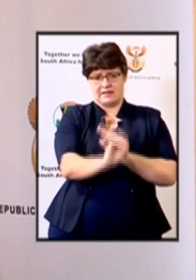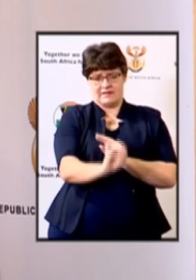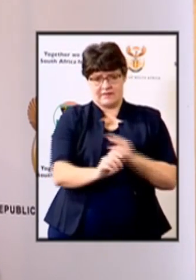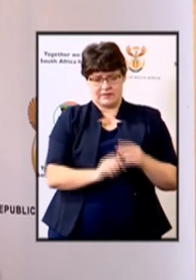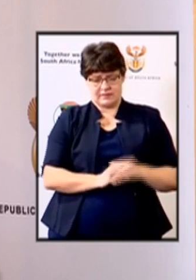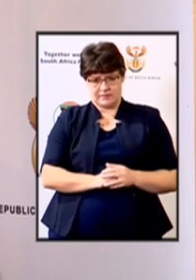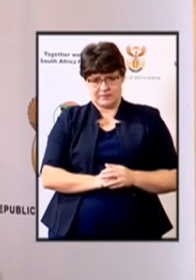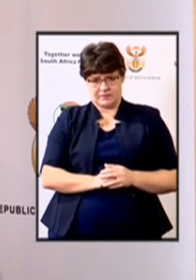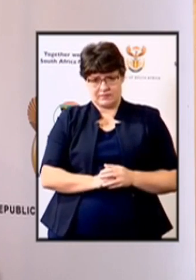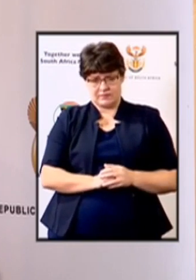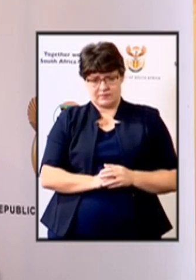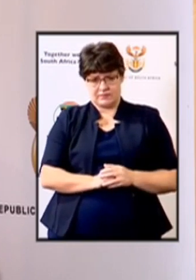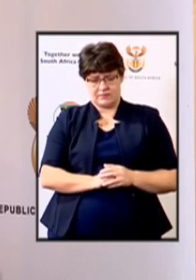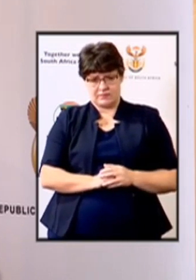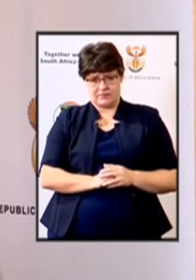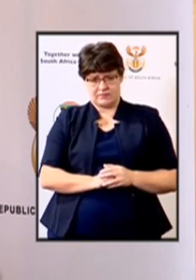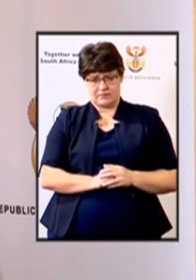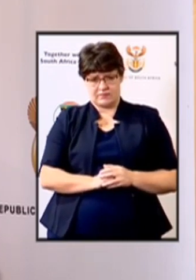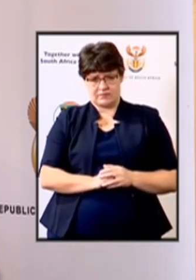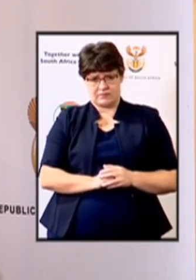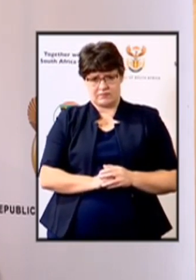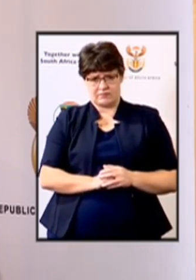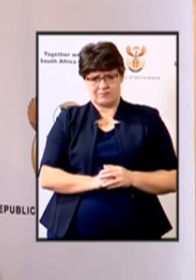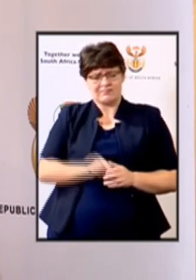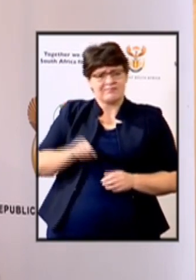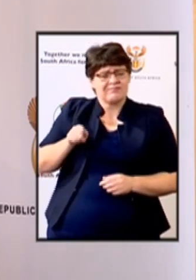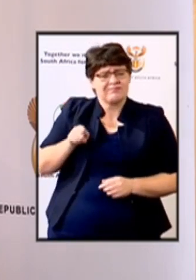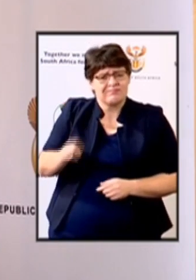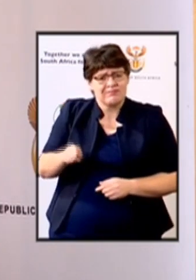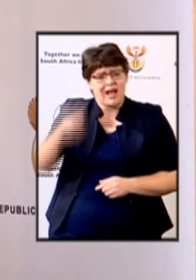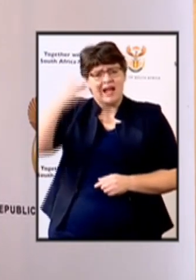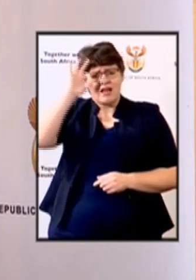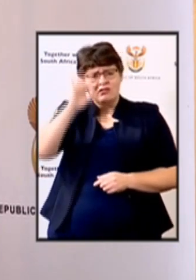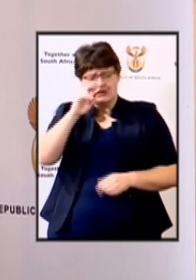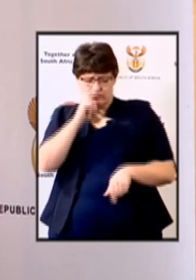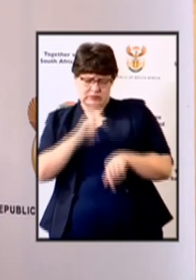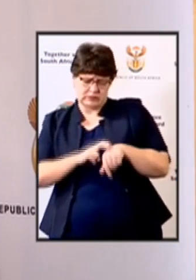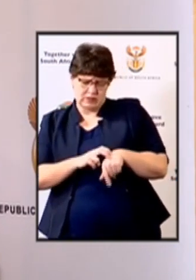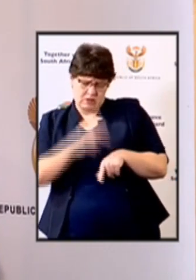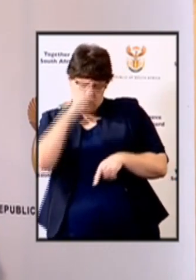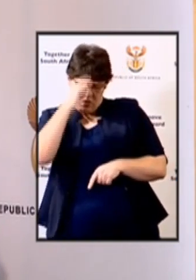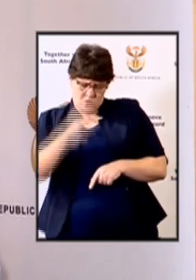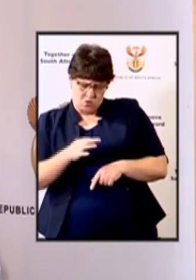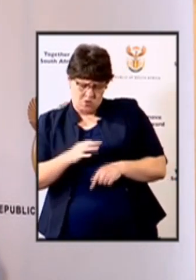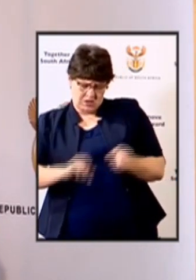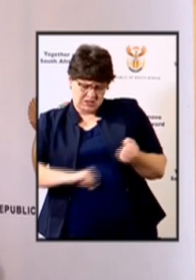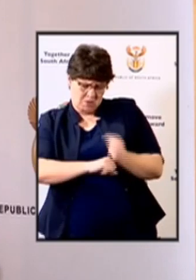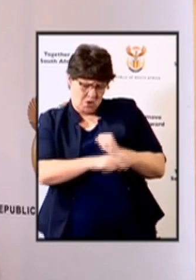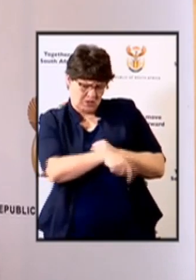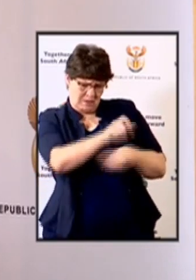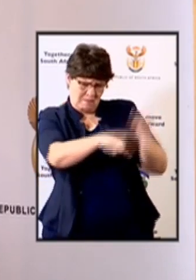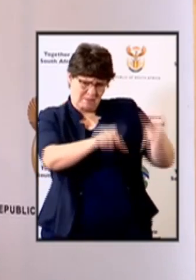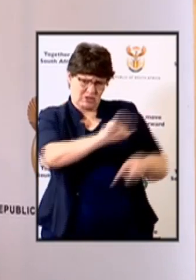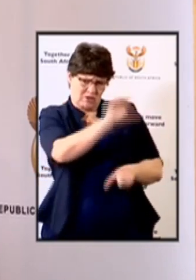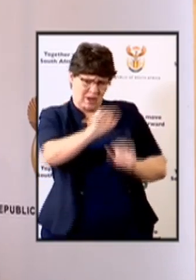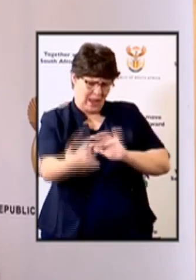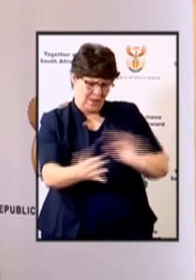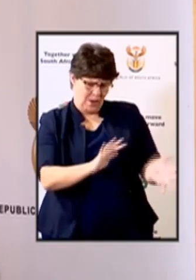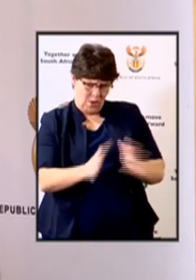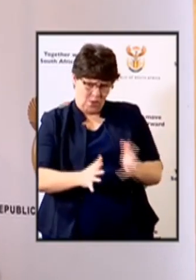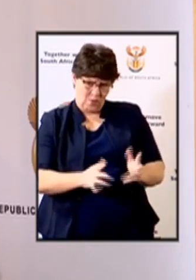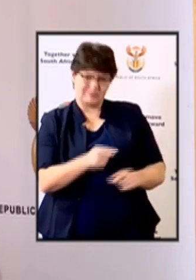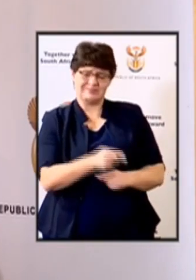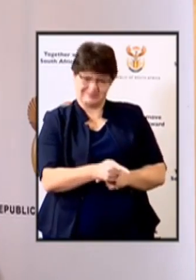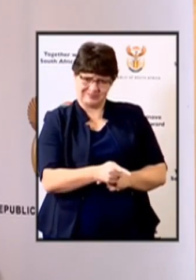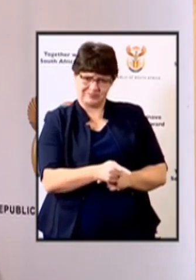Government has had to take various decisions to support its citizens, but that had to be done in an accountable manner